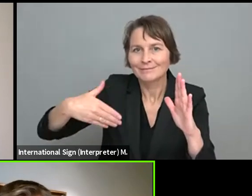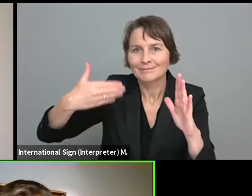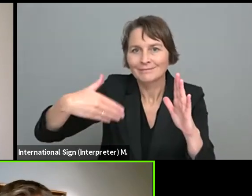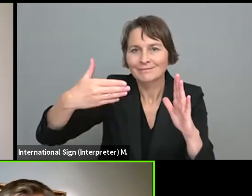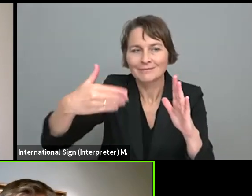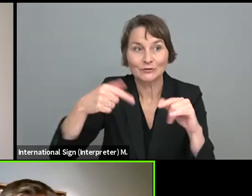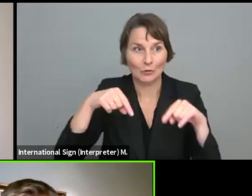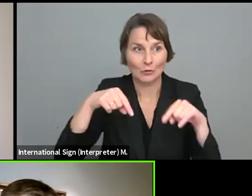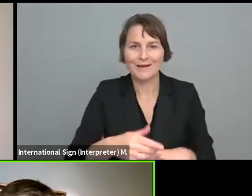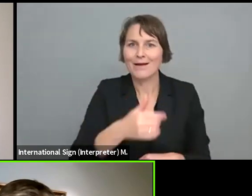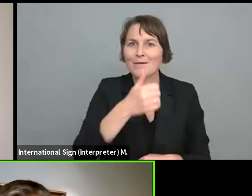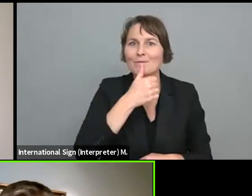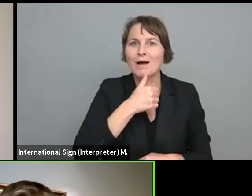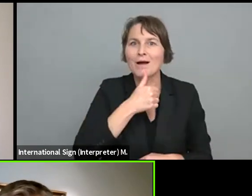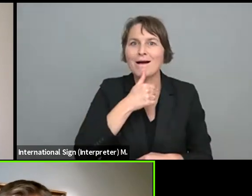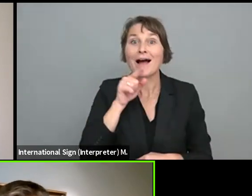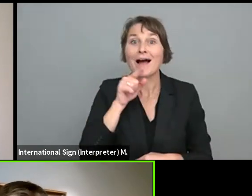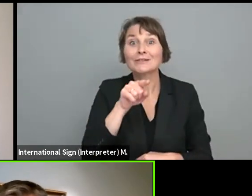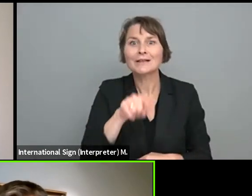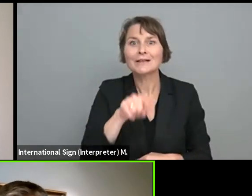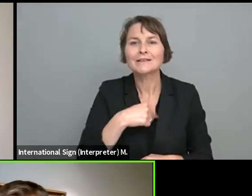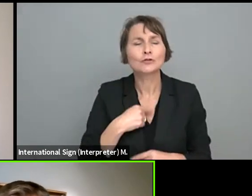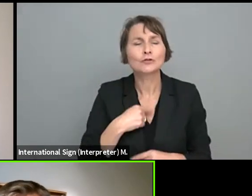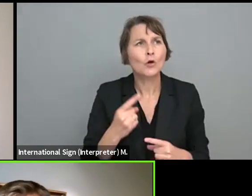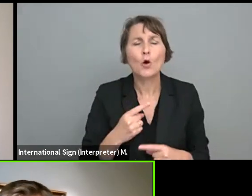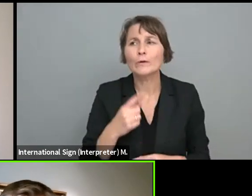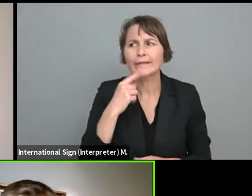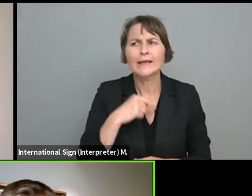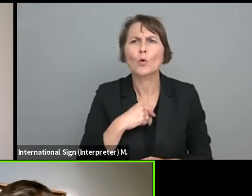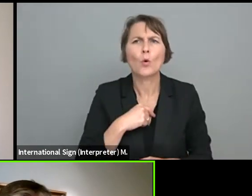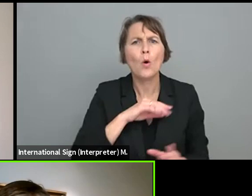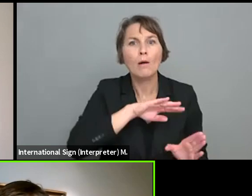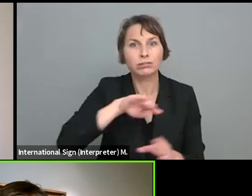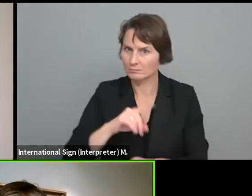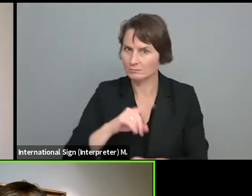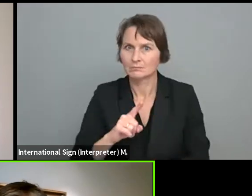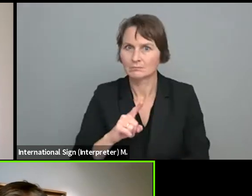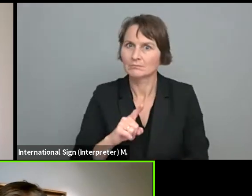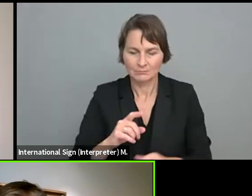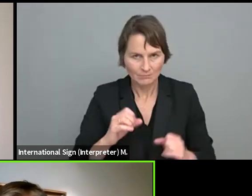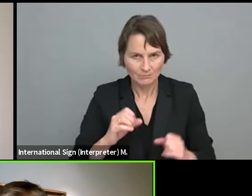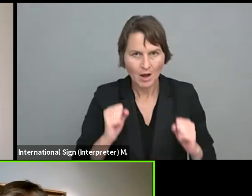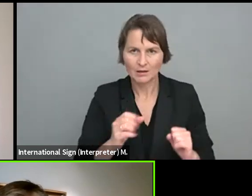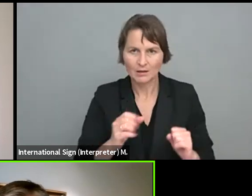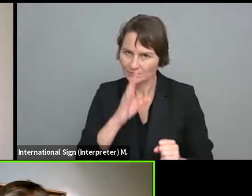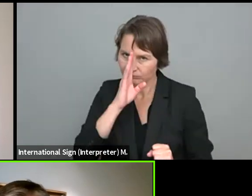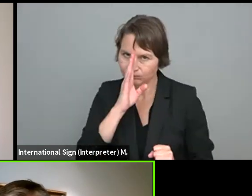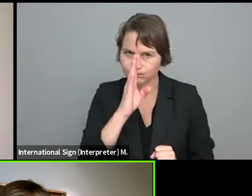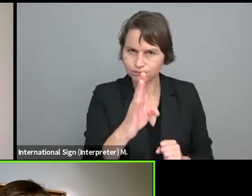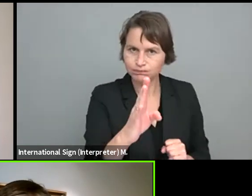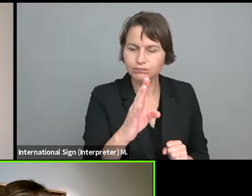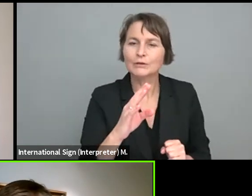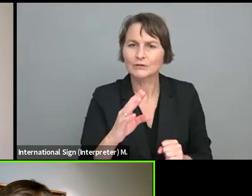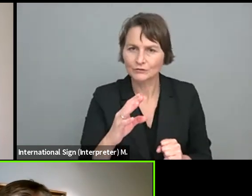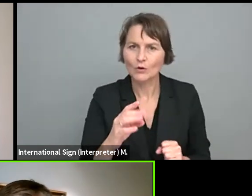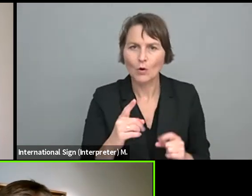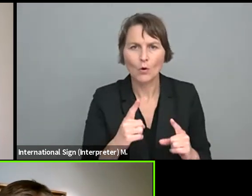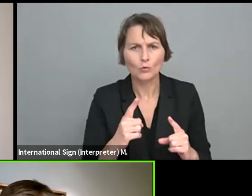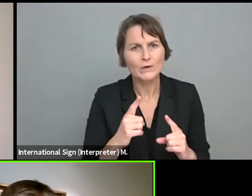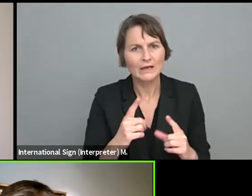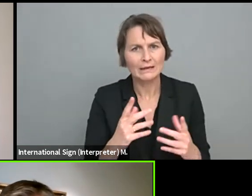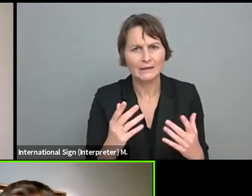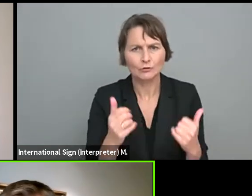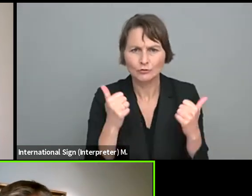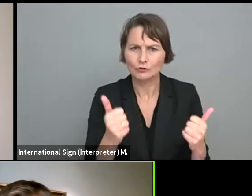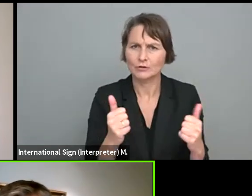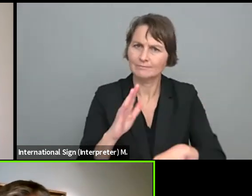now, you don't want to step in front of it. And it facilitates for politics to get things passed. And